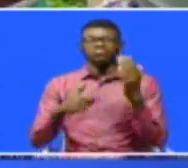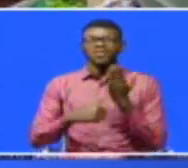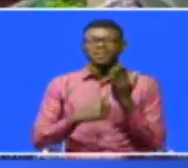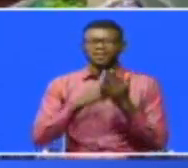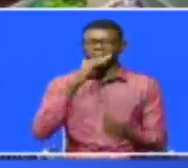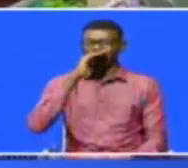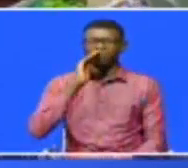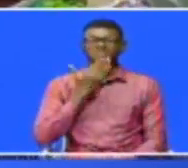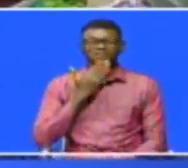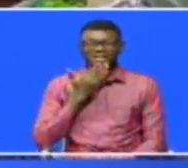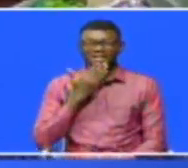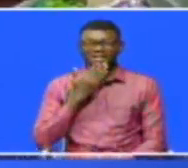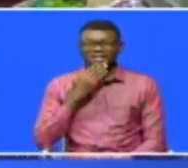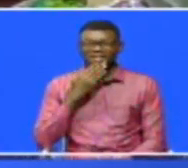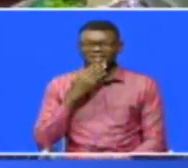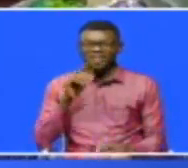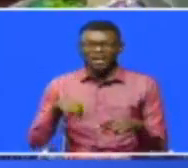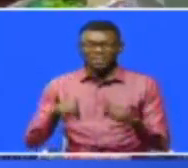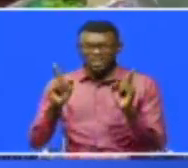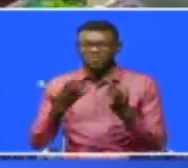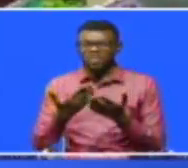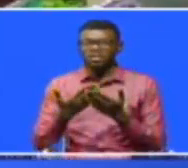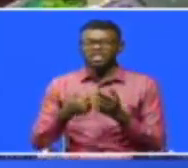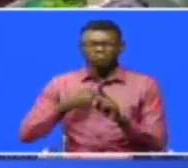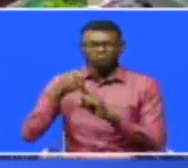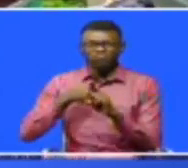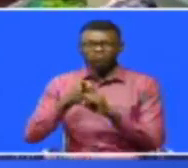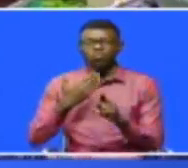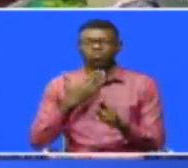He was one of the people who are pushing Musalia to be Ruto's deputy in 2020.